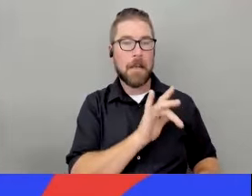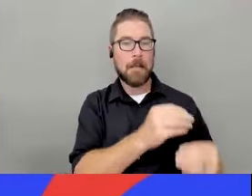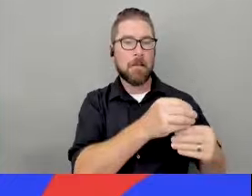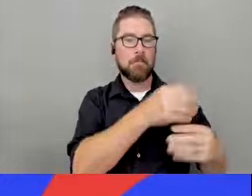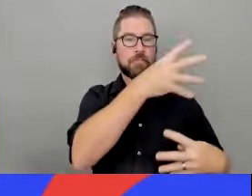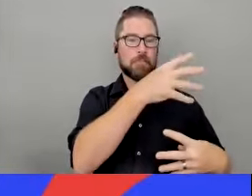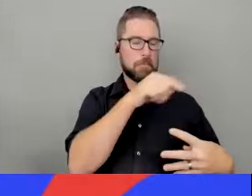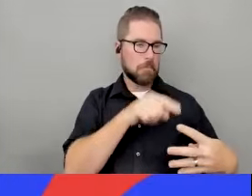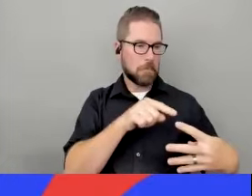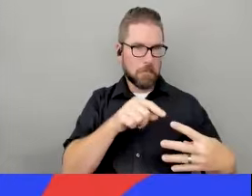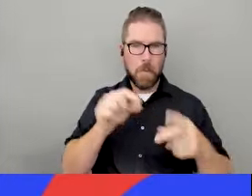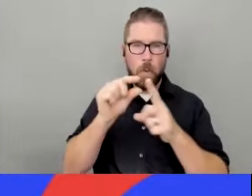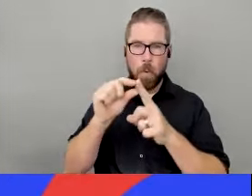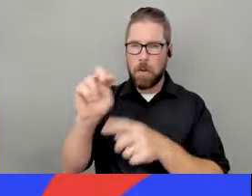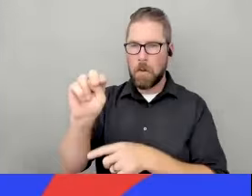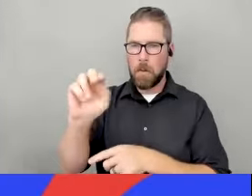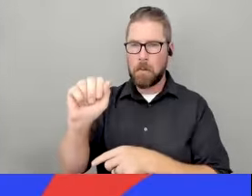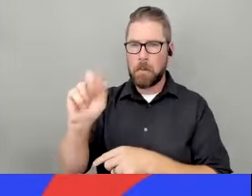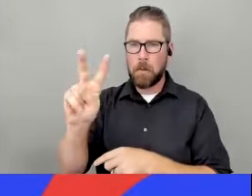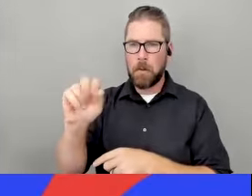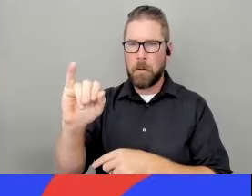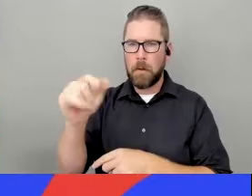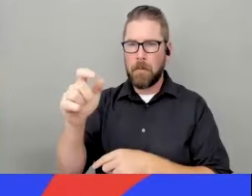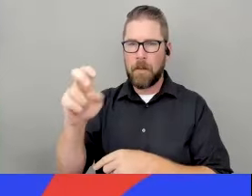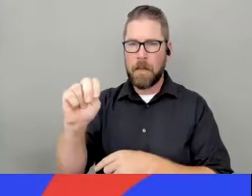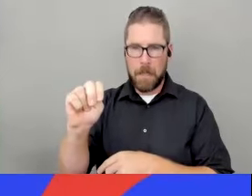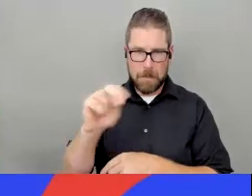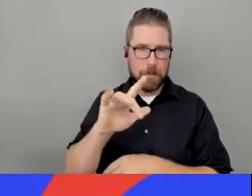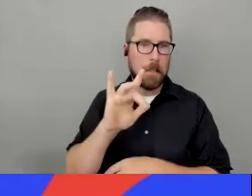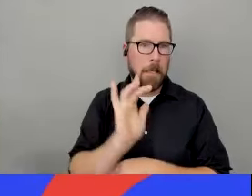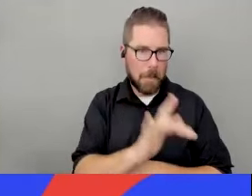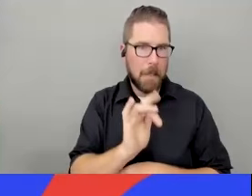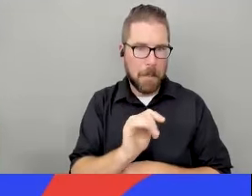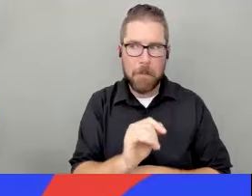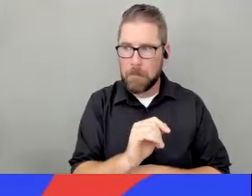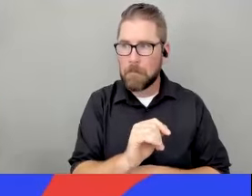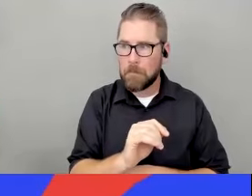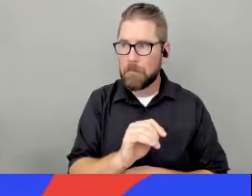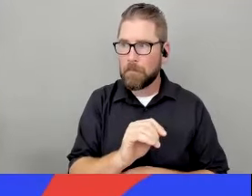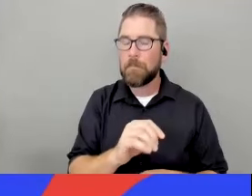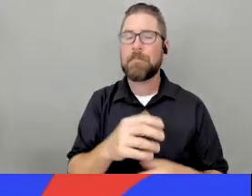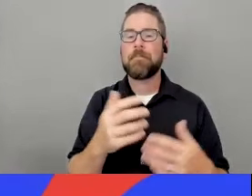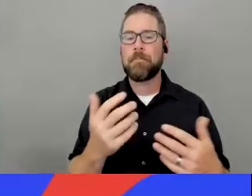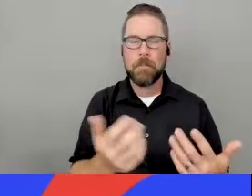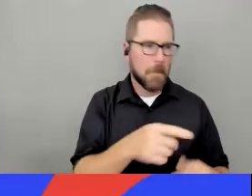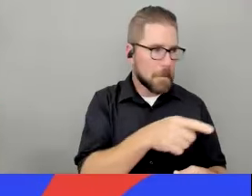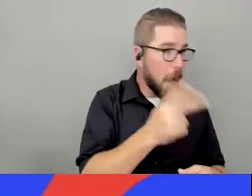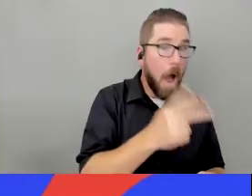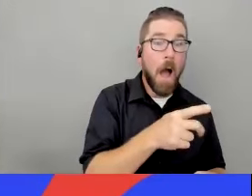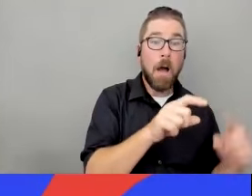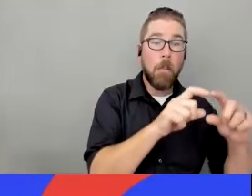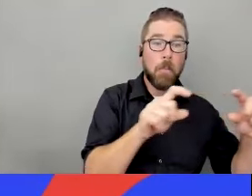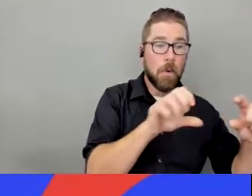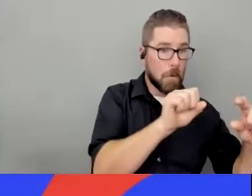once you open the navigation section, you have to move Studio from not visible